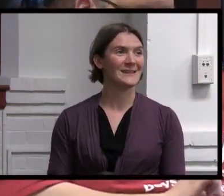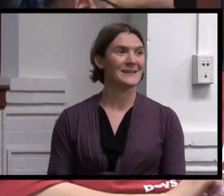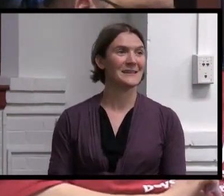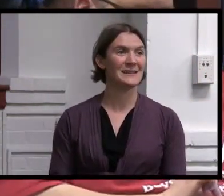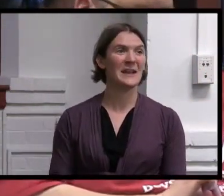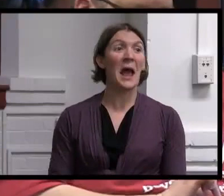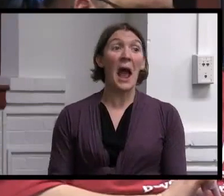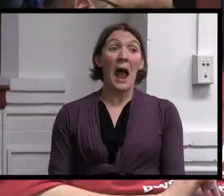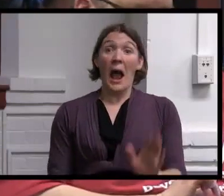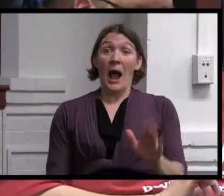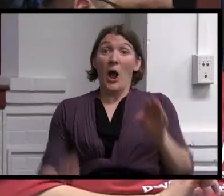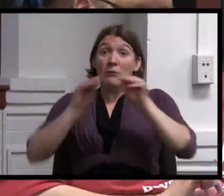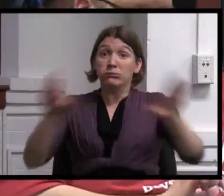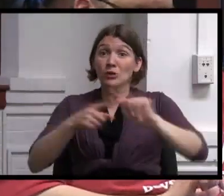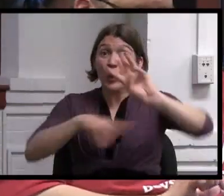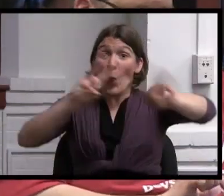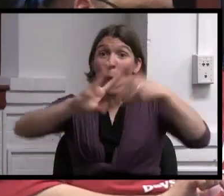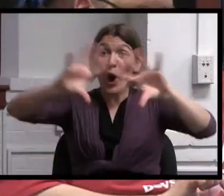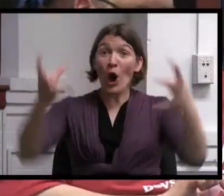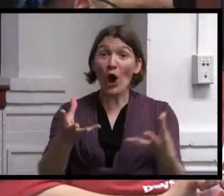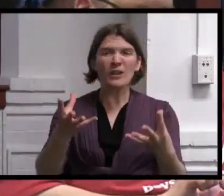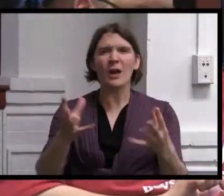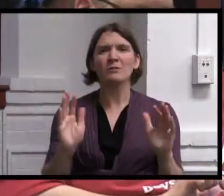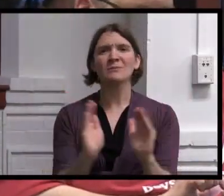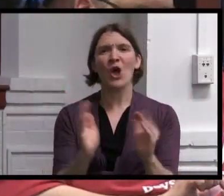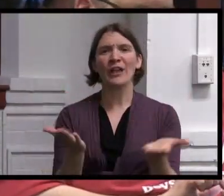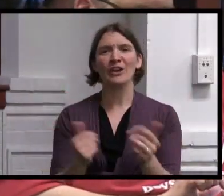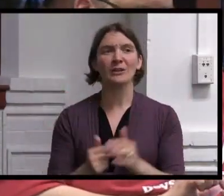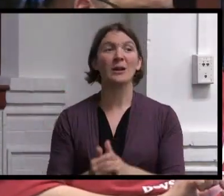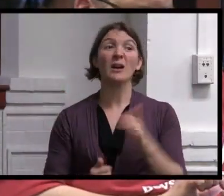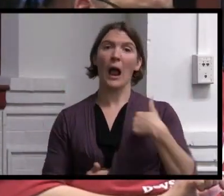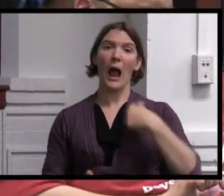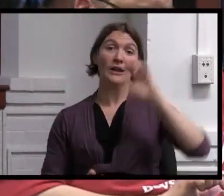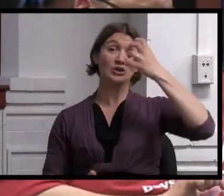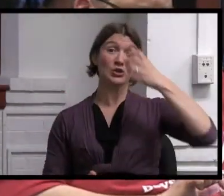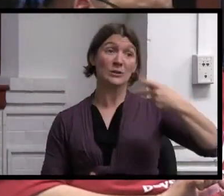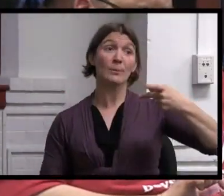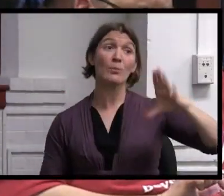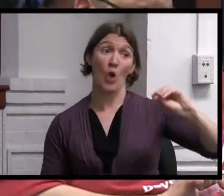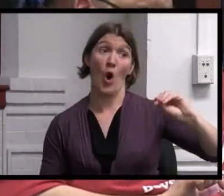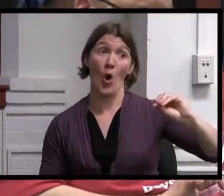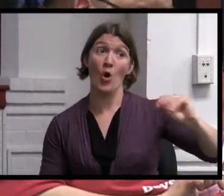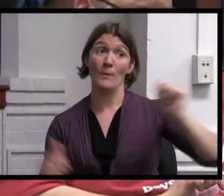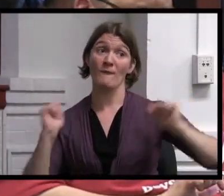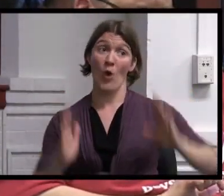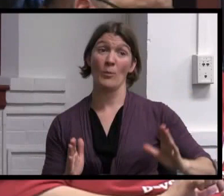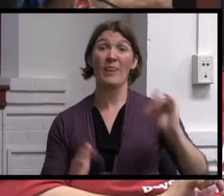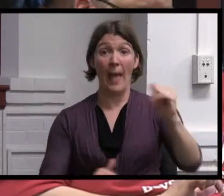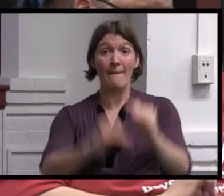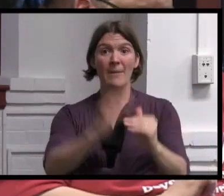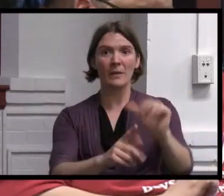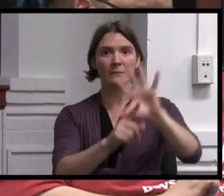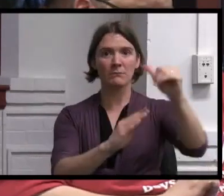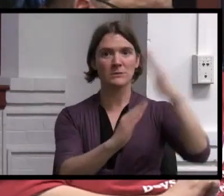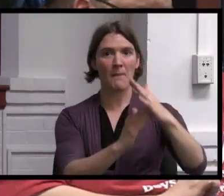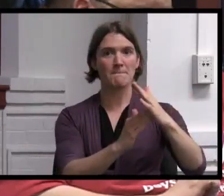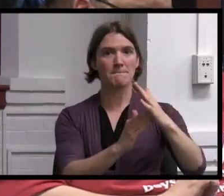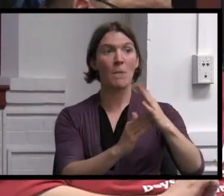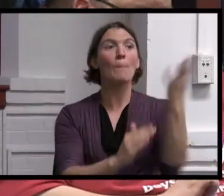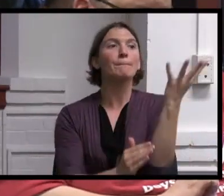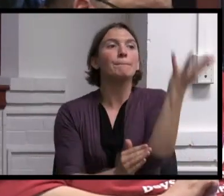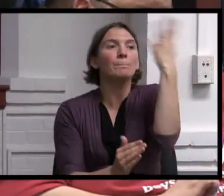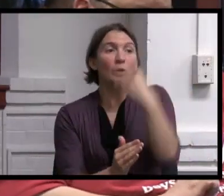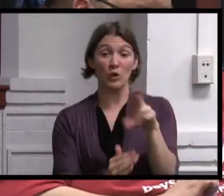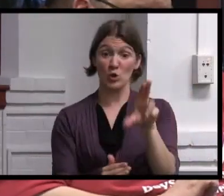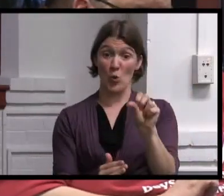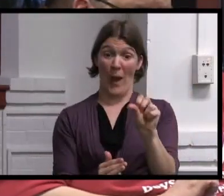Well, it's a small world. Yeah. Terrifying. But speaking as a circus professional, the building is an extraordinary building. Mm-hmm. It's very difficult in the